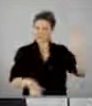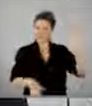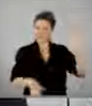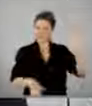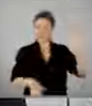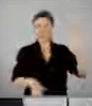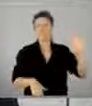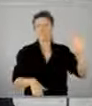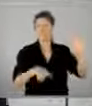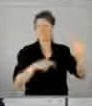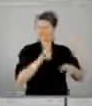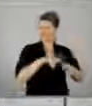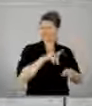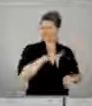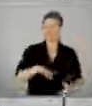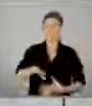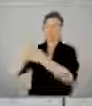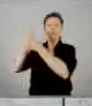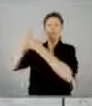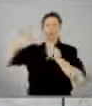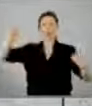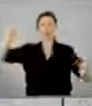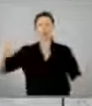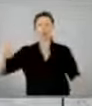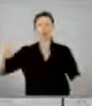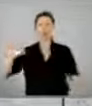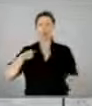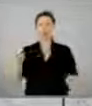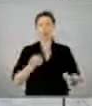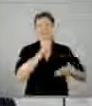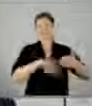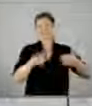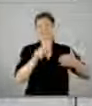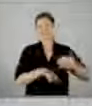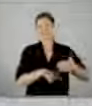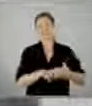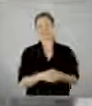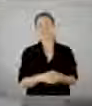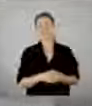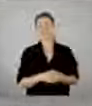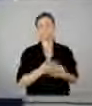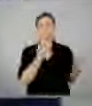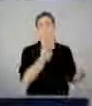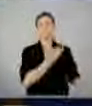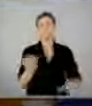gauge as an enemy of our country. And I think Australians would agree with that. Thanks all very much.